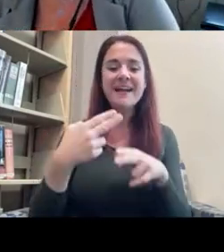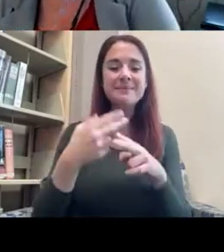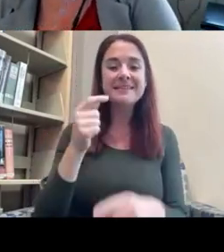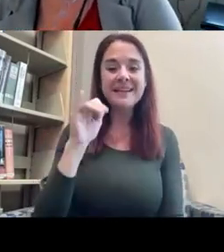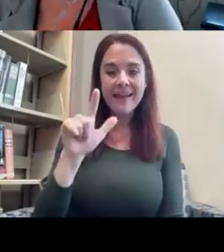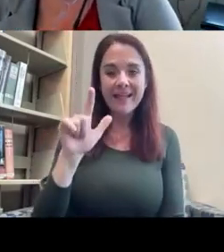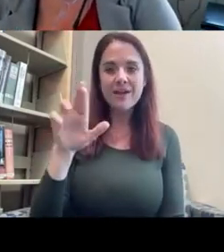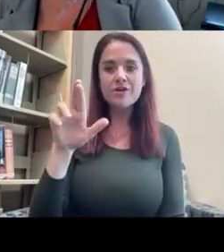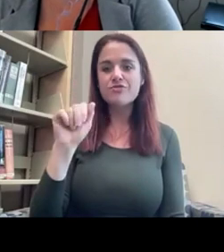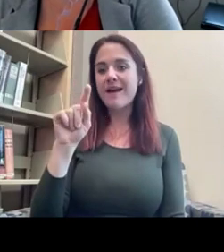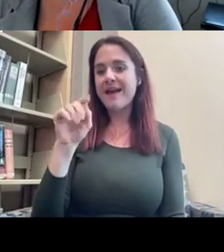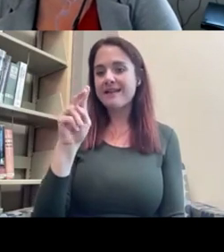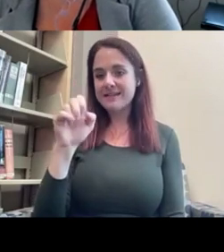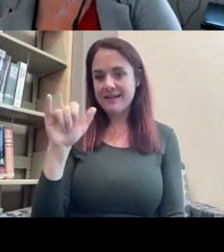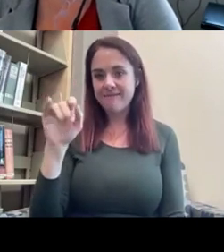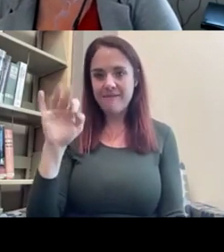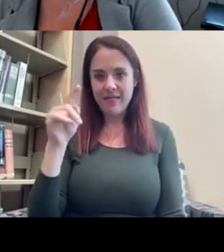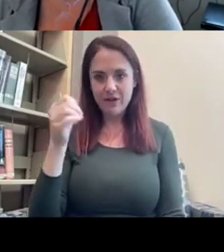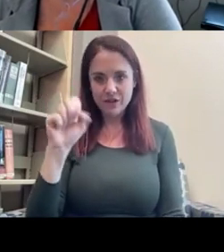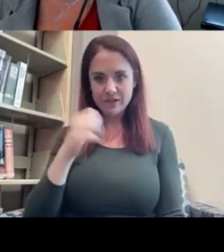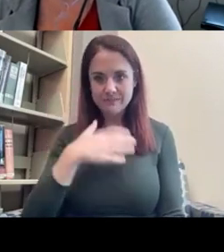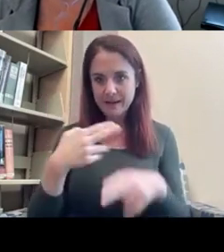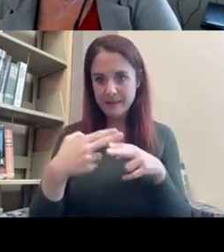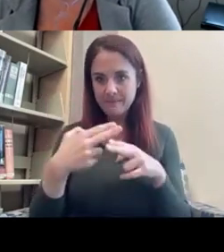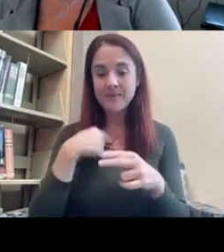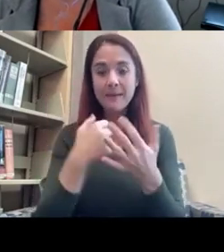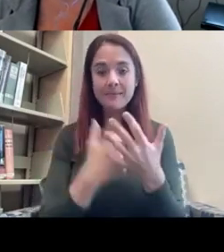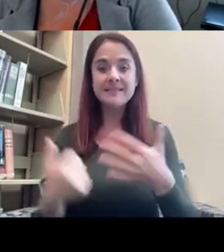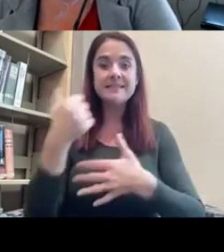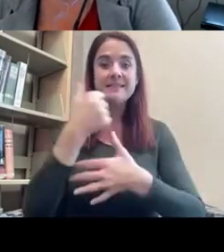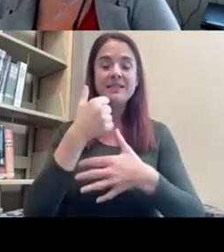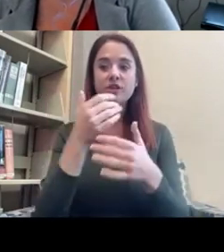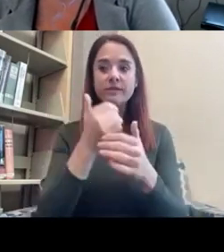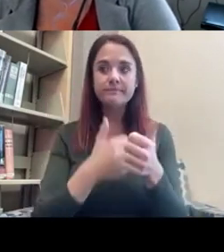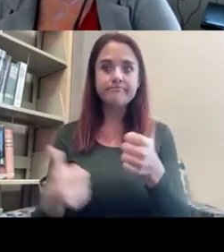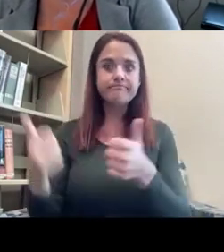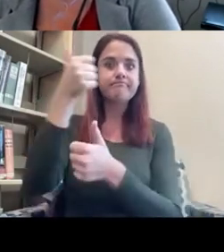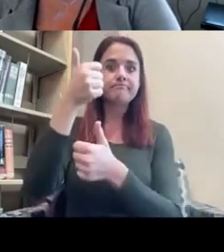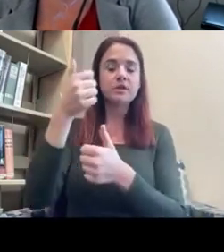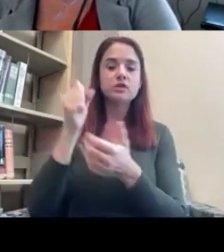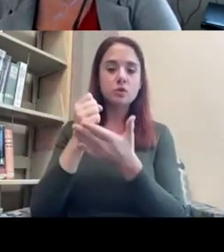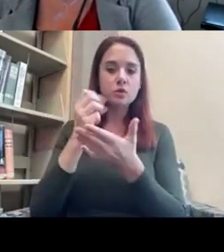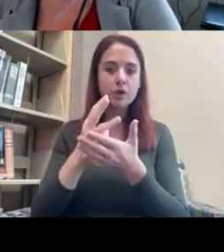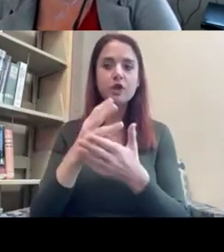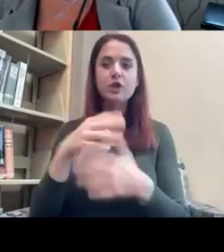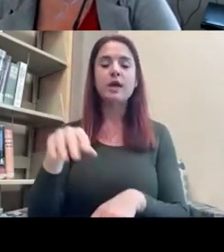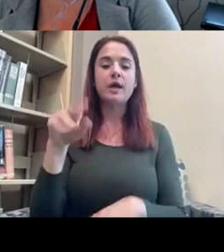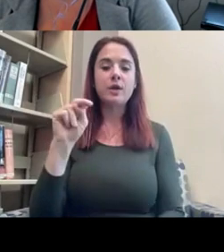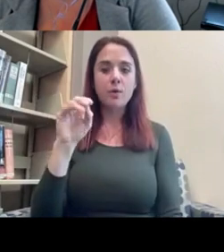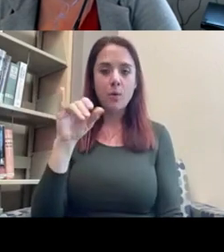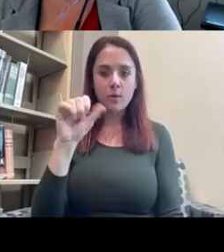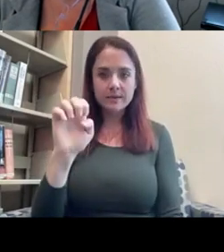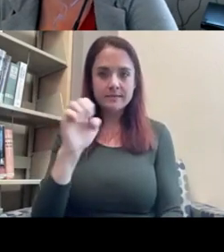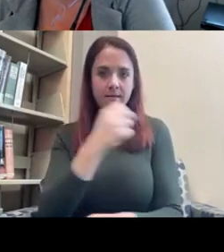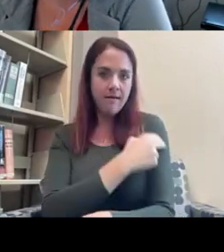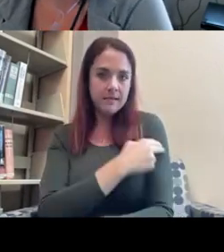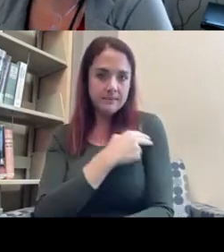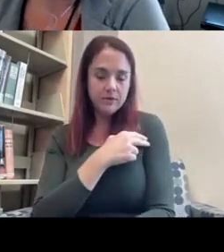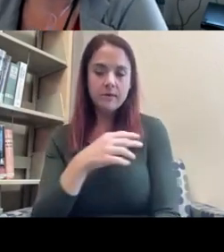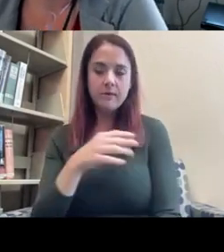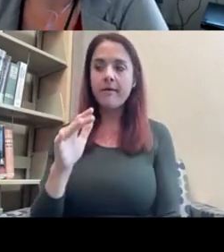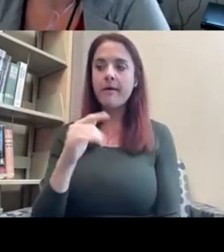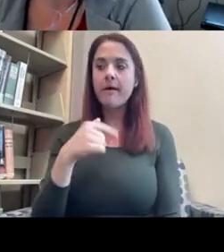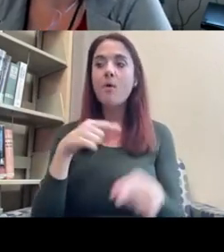Feathers, and I am the senior social worker at Noyes Hospital. I am also